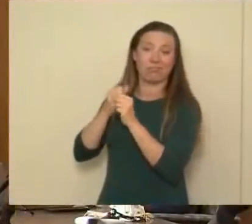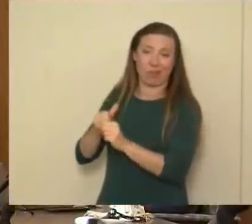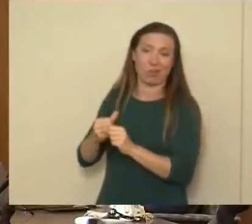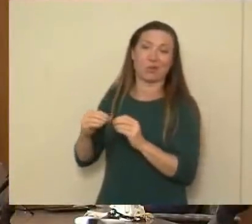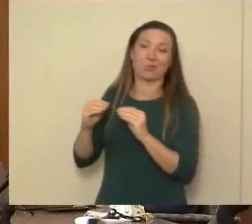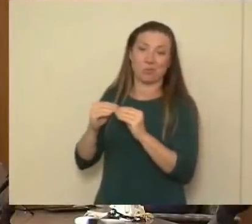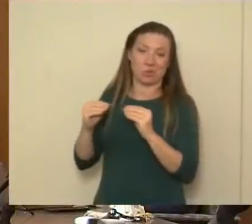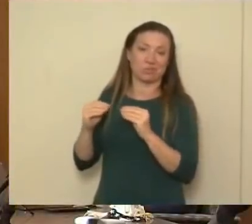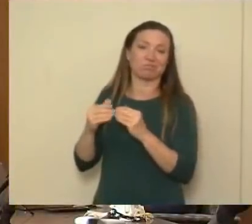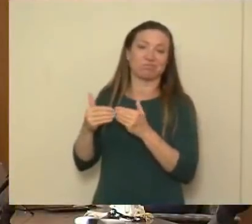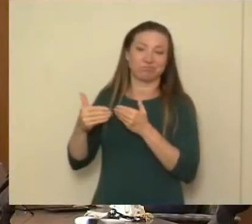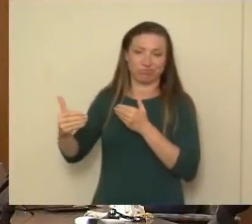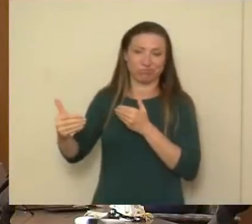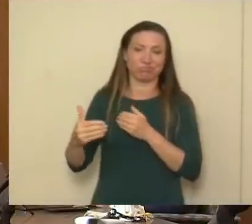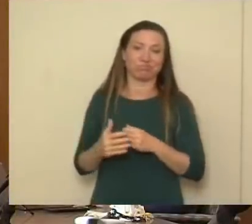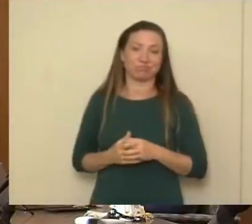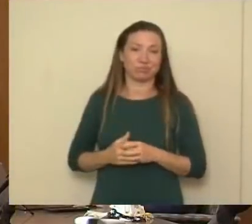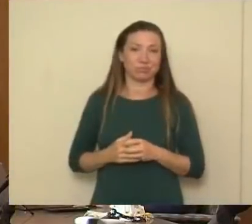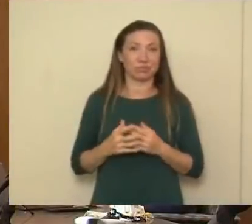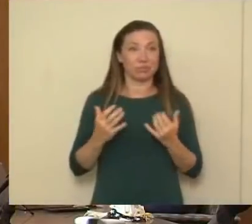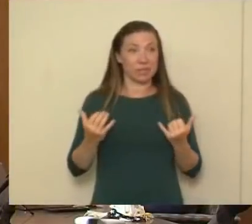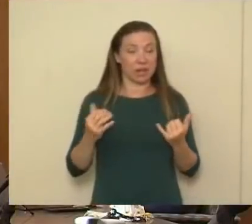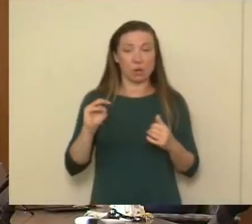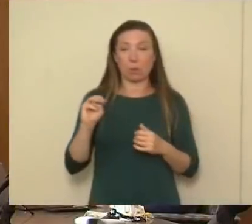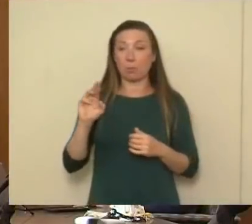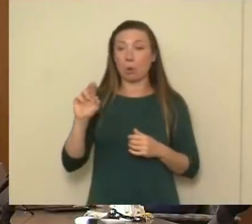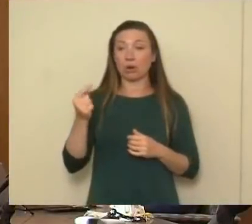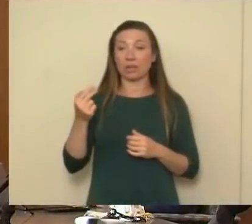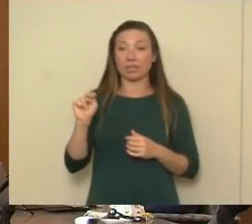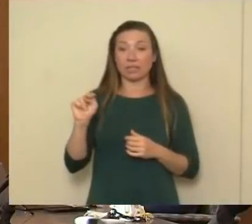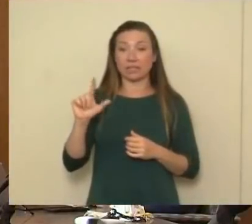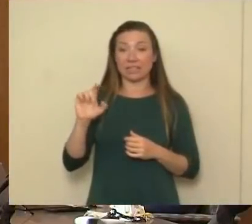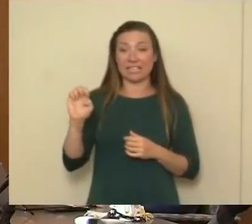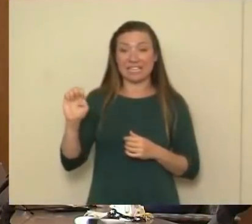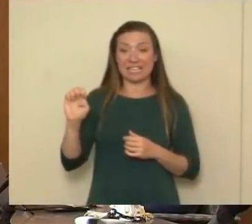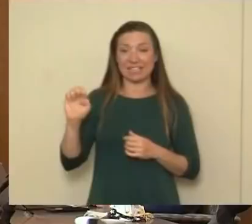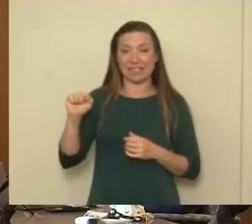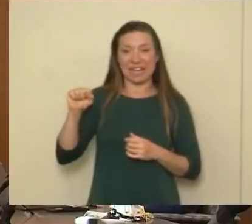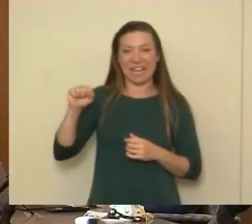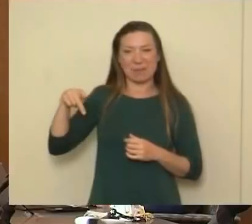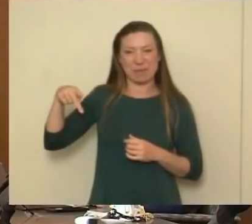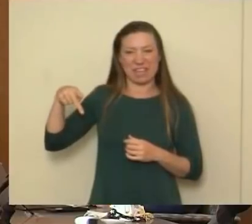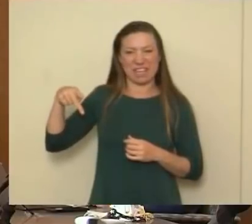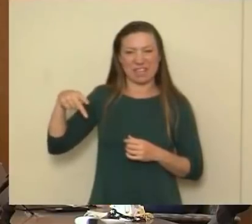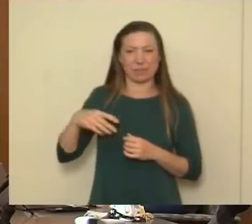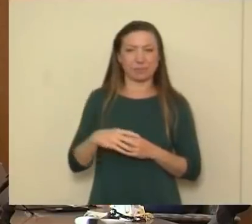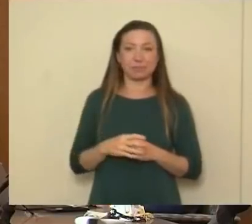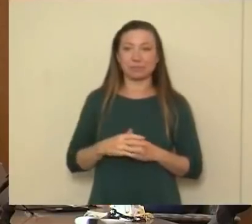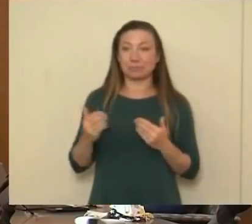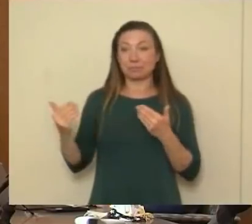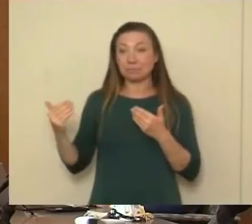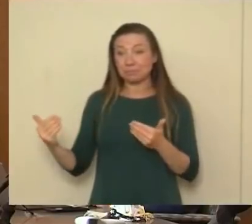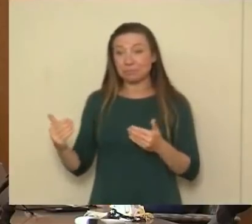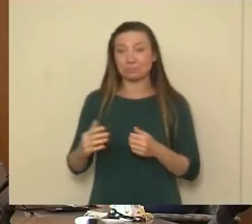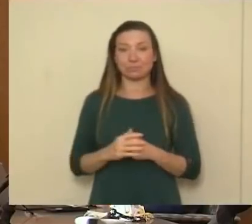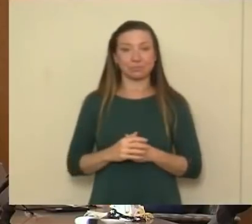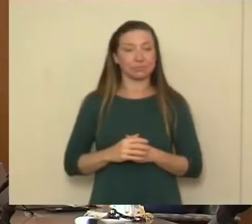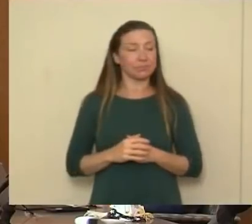Thank you, Governor. Next, I'm going to go to Morgan Lee with the AP. Morgan, you're unmuted. Go right ahead.